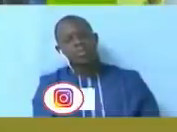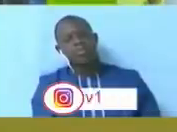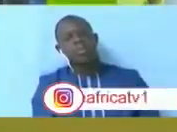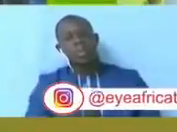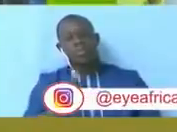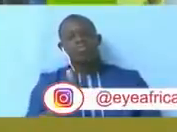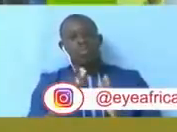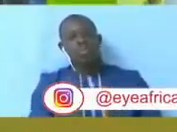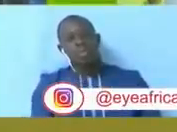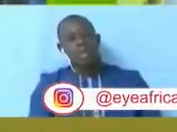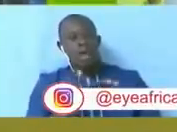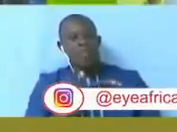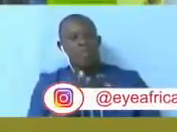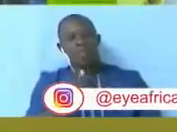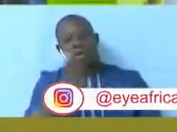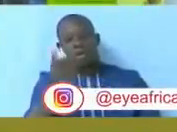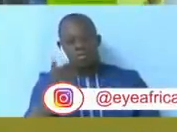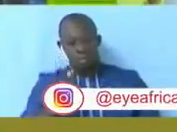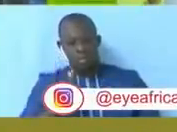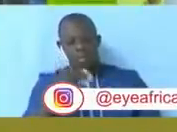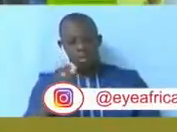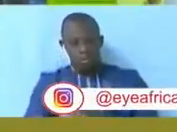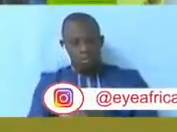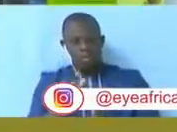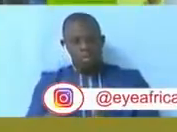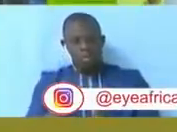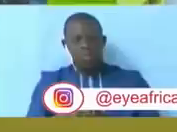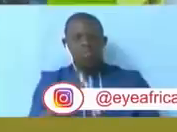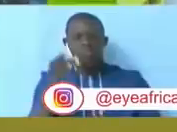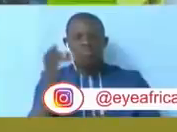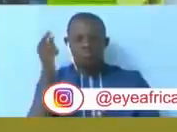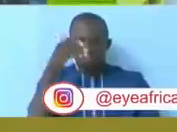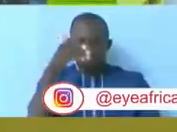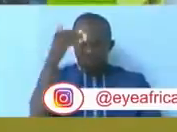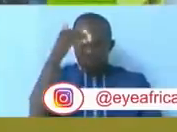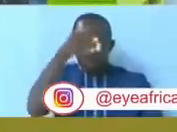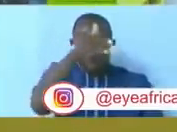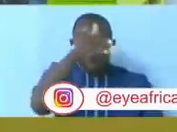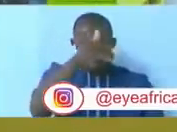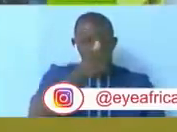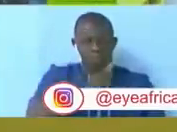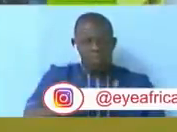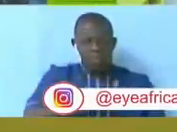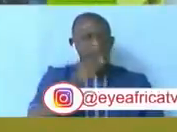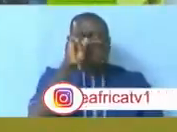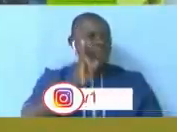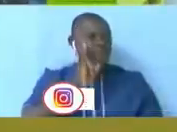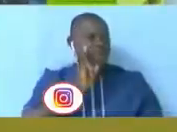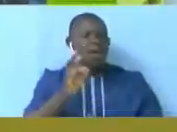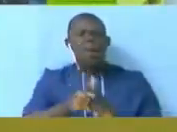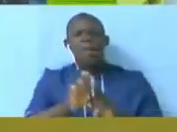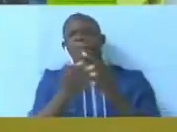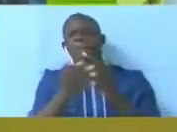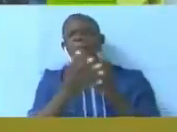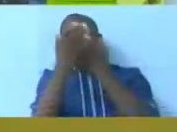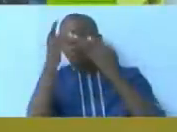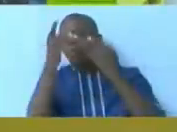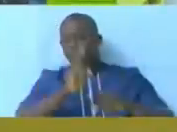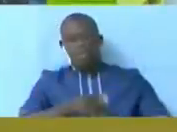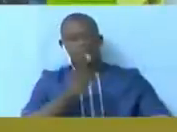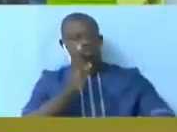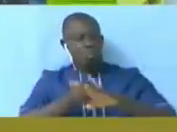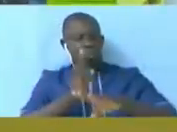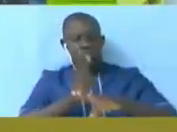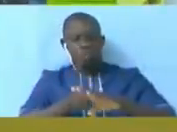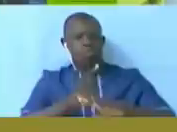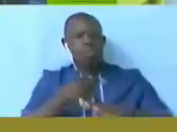there were people who came to my father on a number of occasions to warn him that I should be careful. Mojamal soranda meni alonko ina ramfa makanga ya